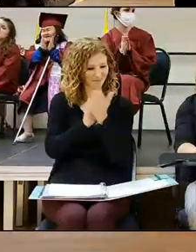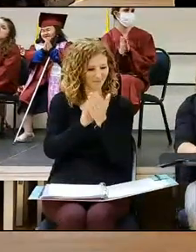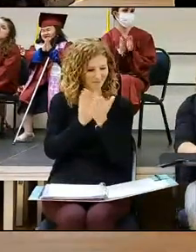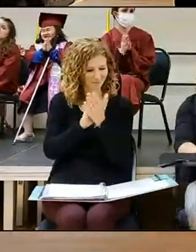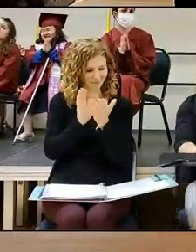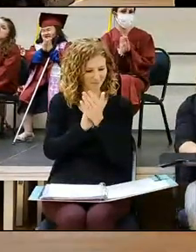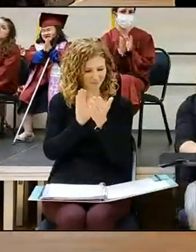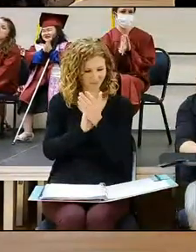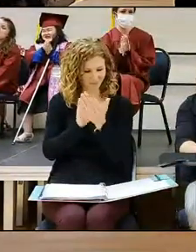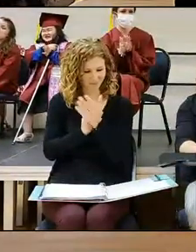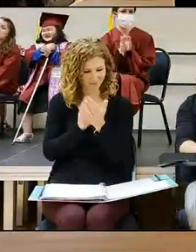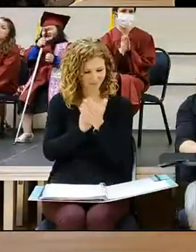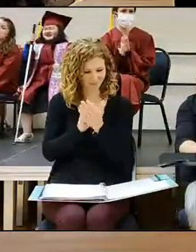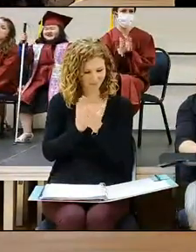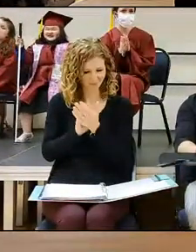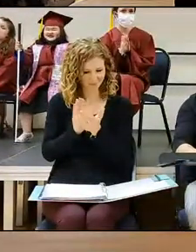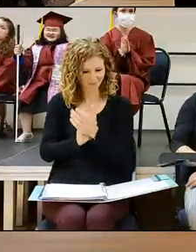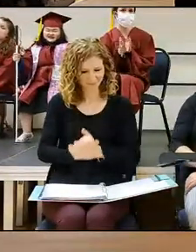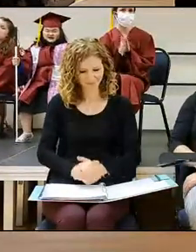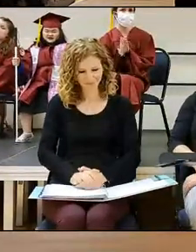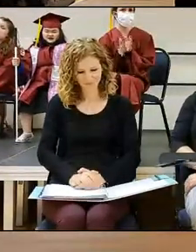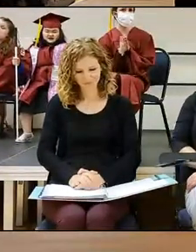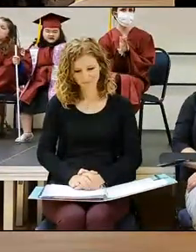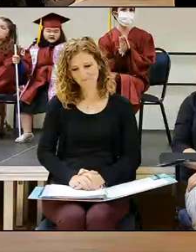He stood up for a moment, then he sat down.